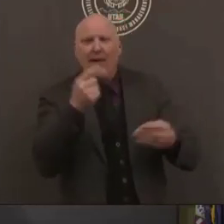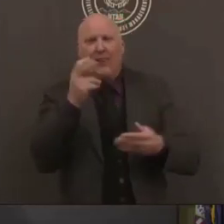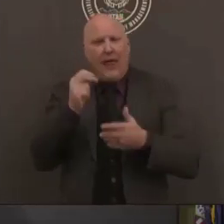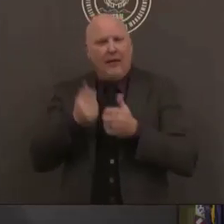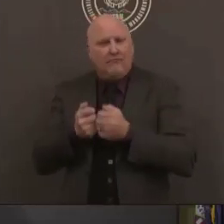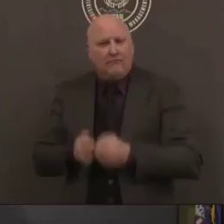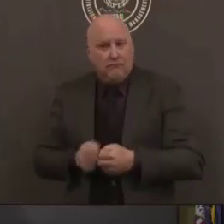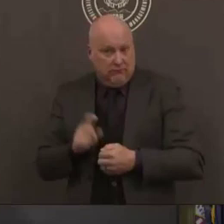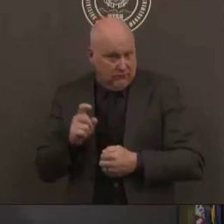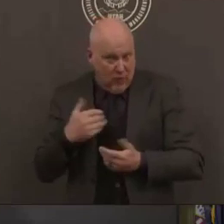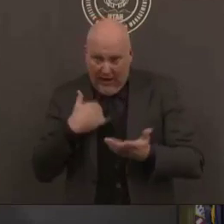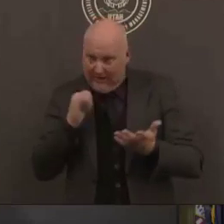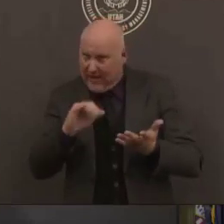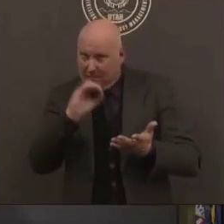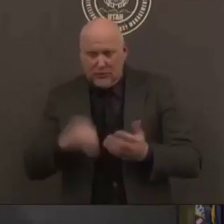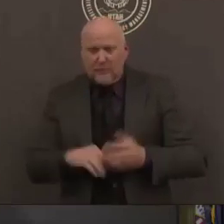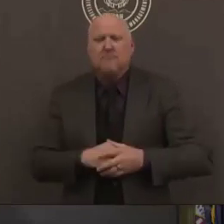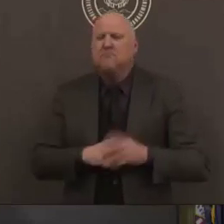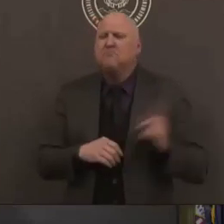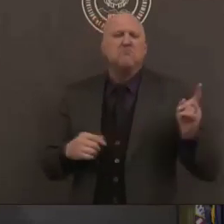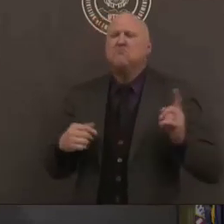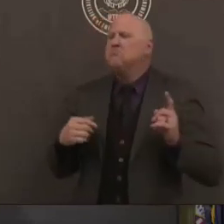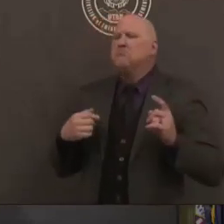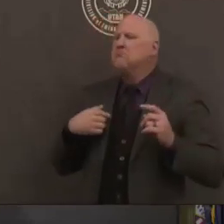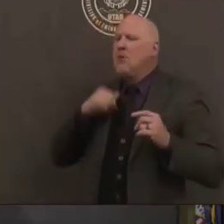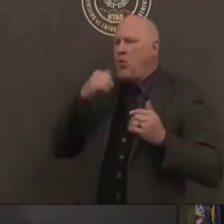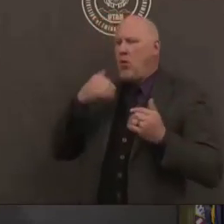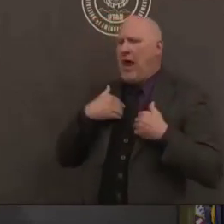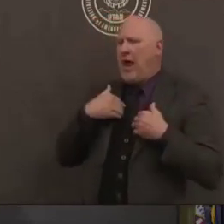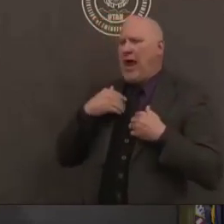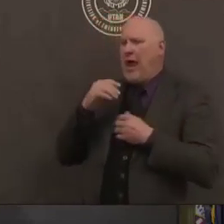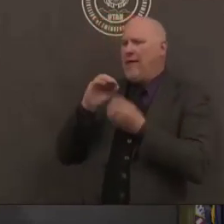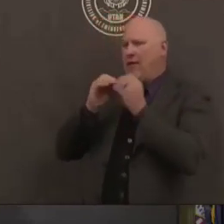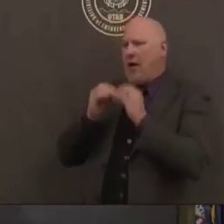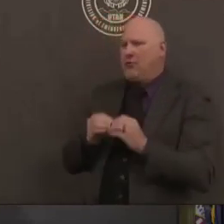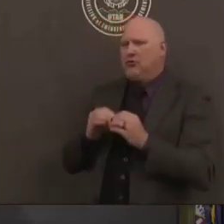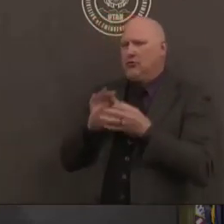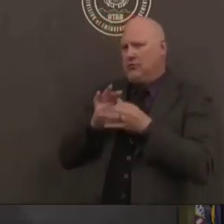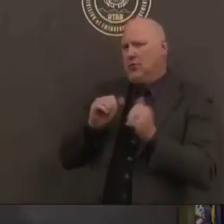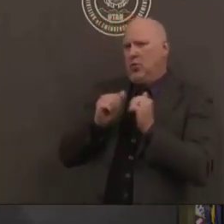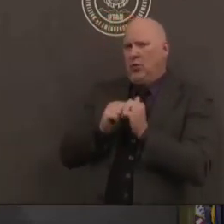for you, though, if you want to contact us later. Sure thing. Thank you. Yeah.